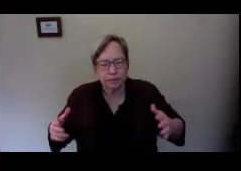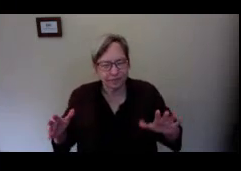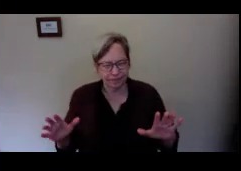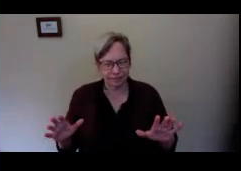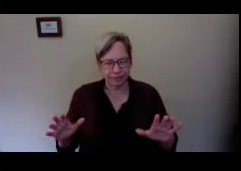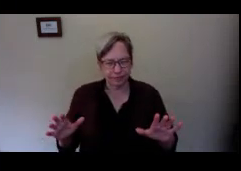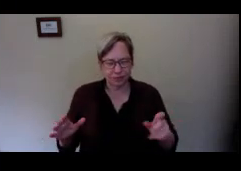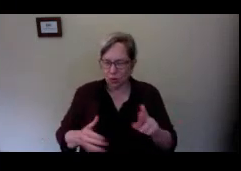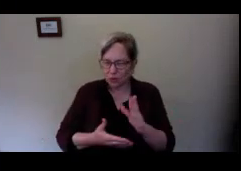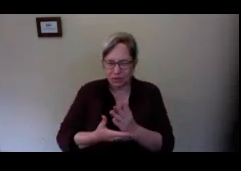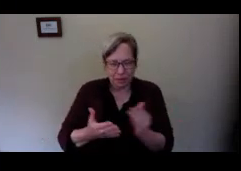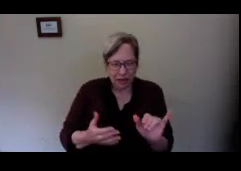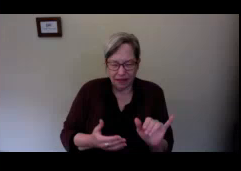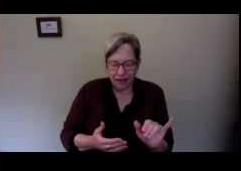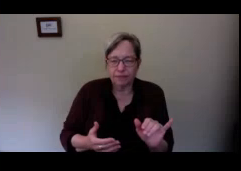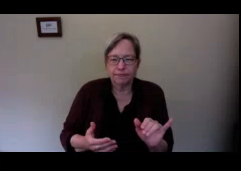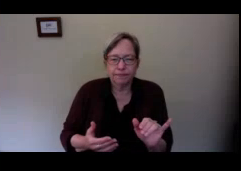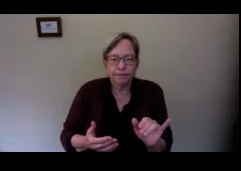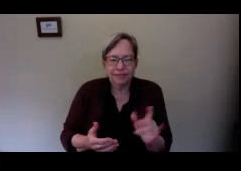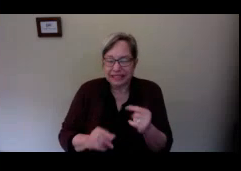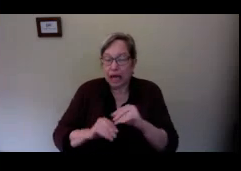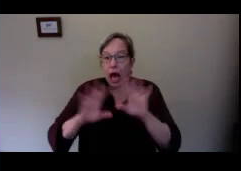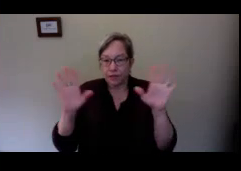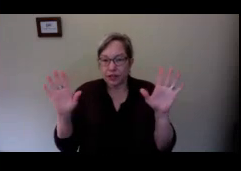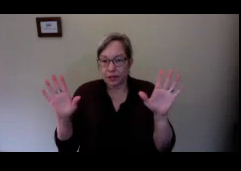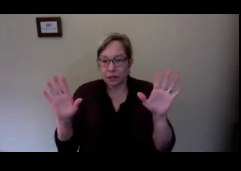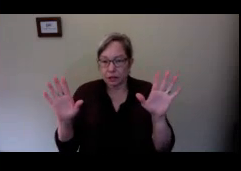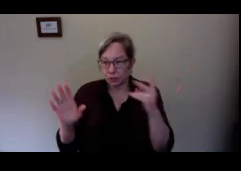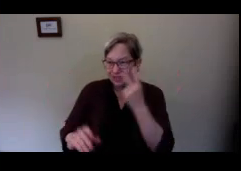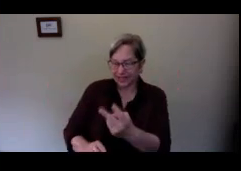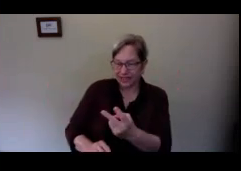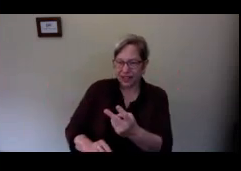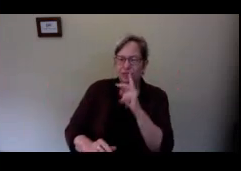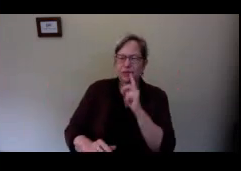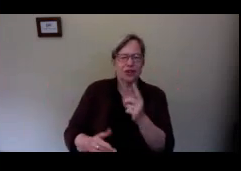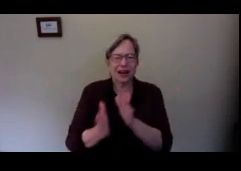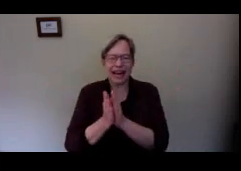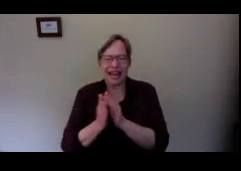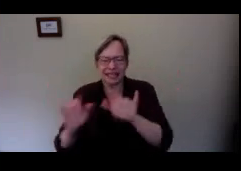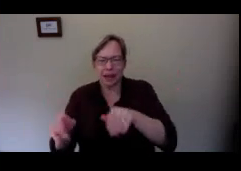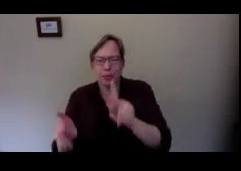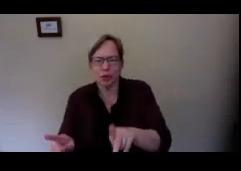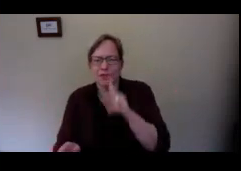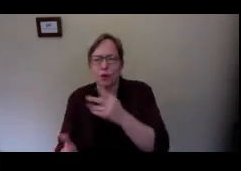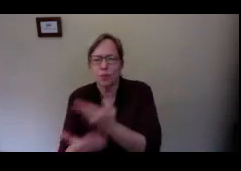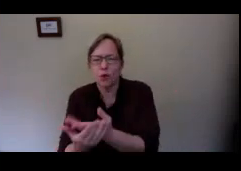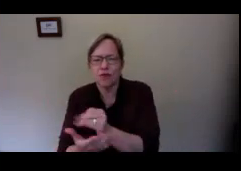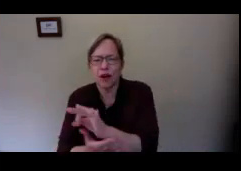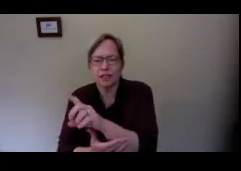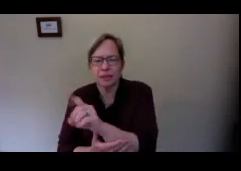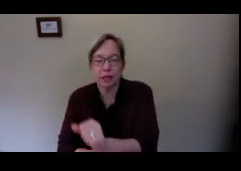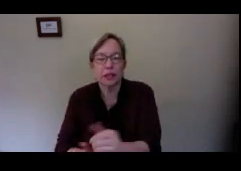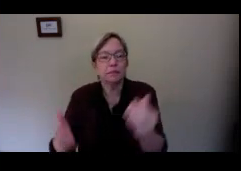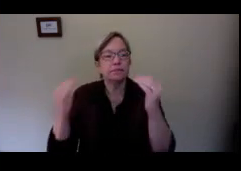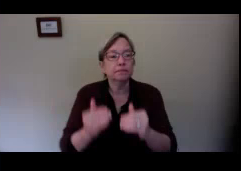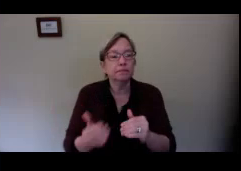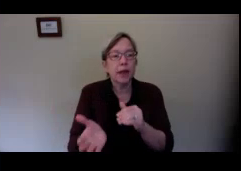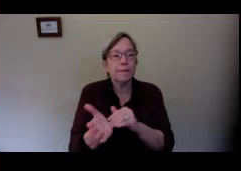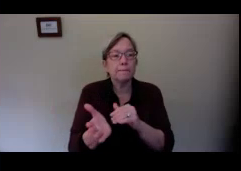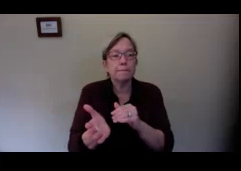or something that's apparent, for proof of their disability. A medical note of